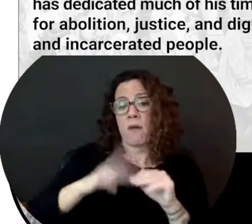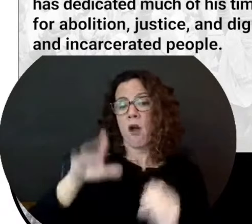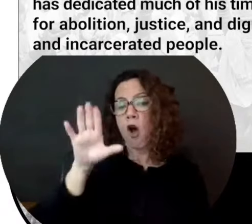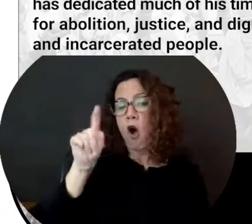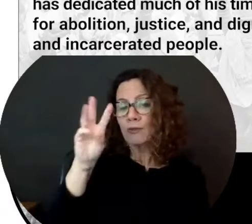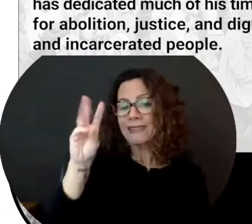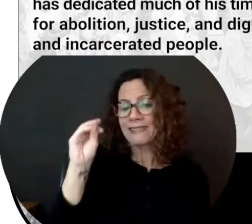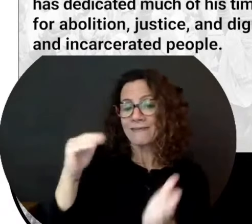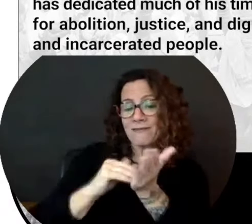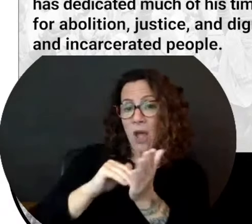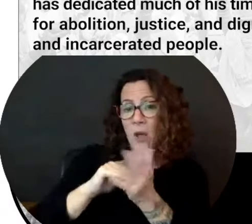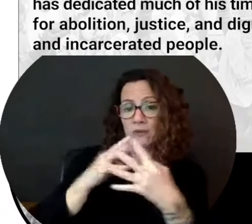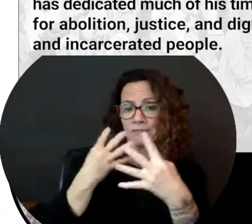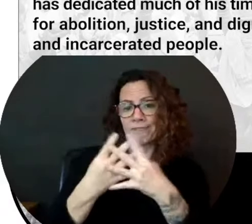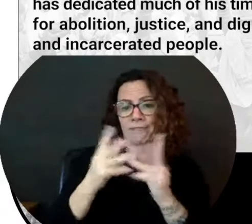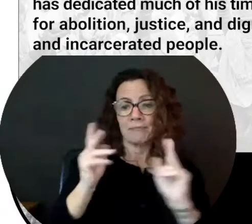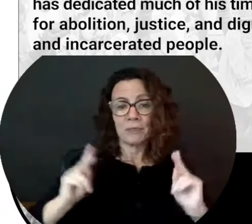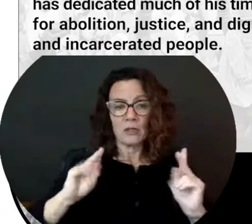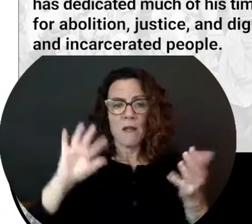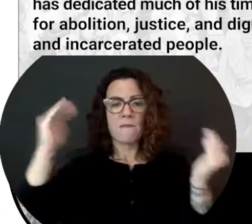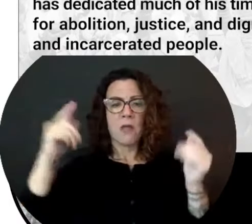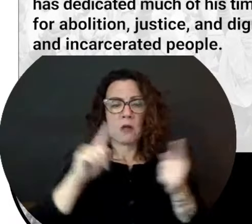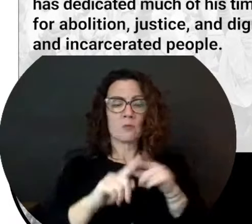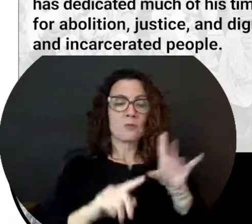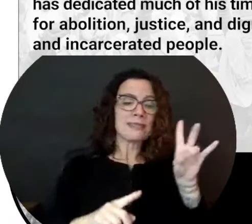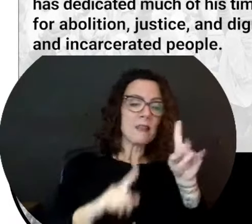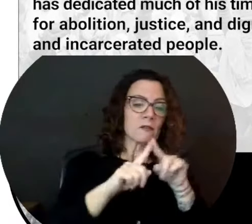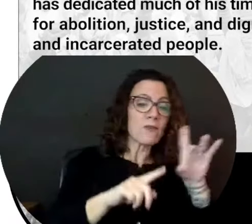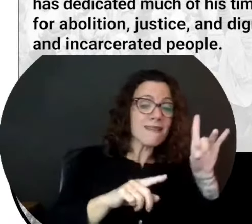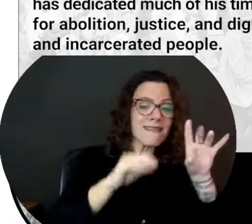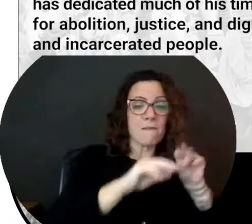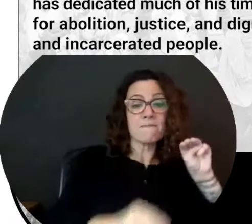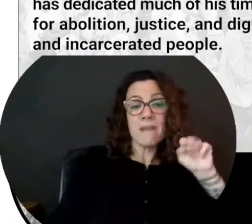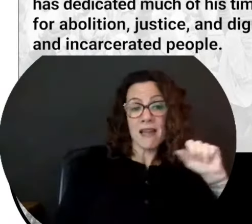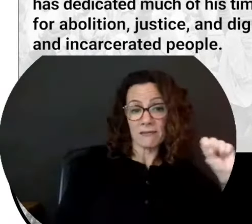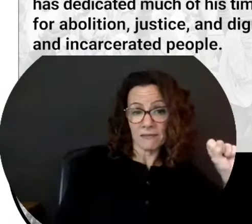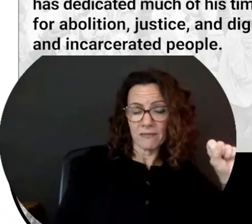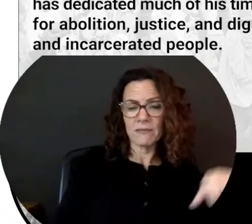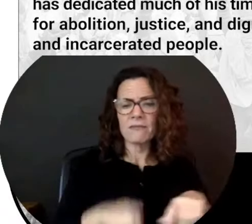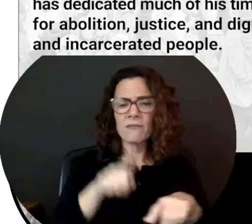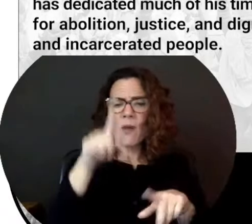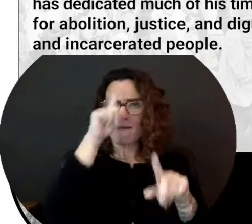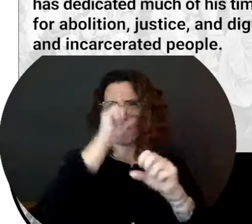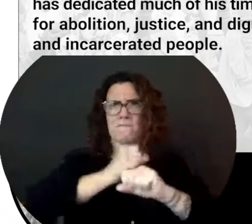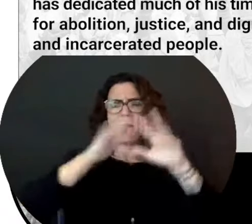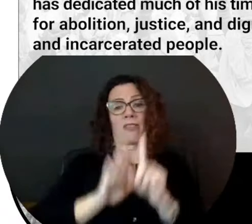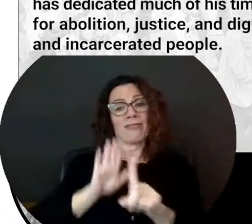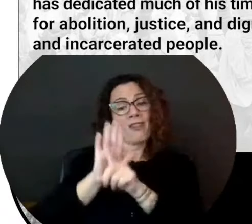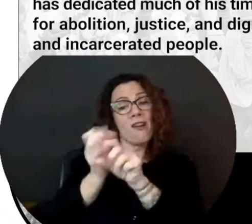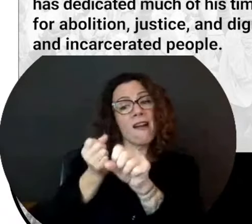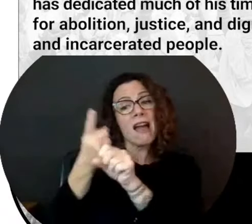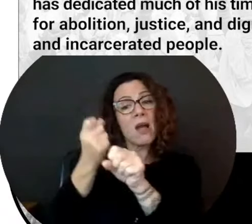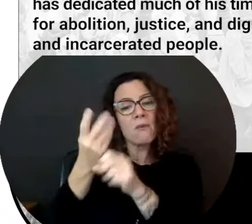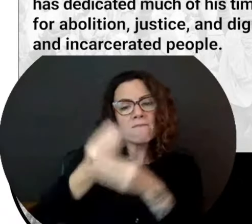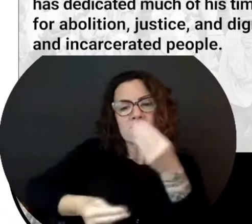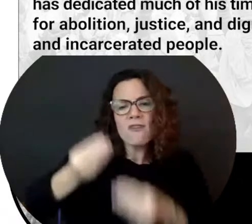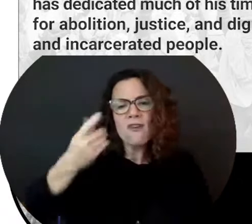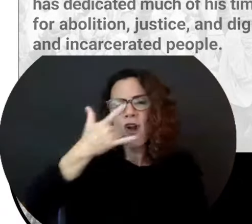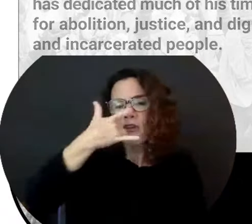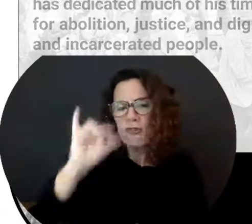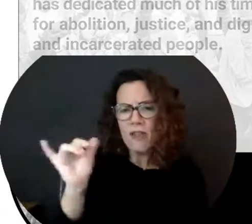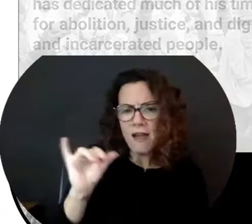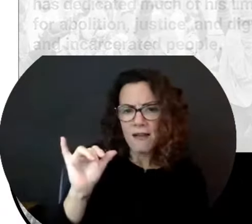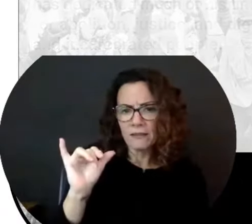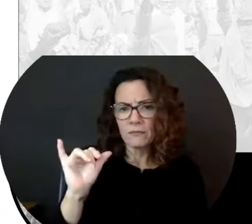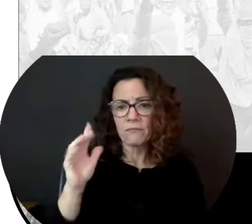those dollars are being stripped from poor and black and brown communities. In addition to the dollars being removed from our communities, when